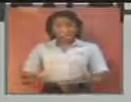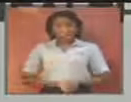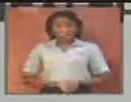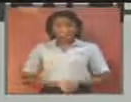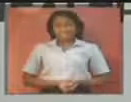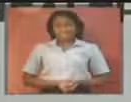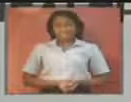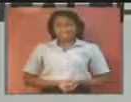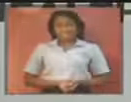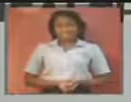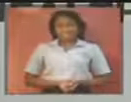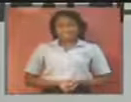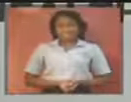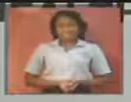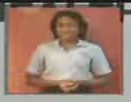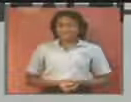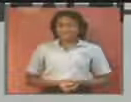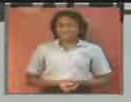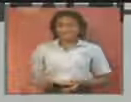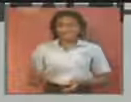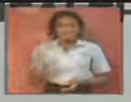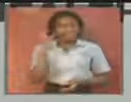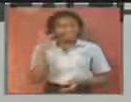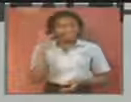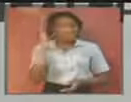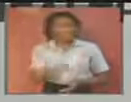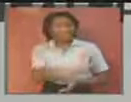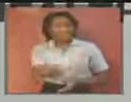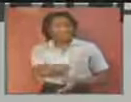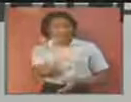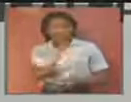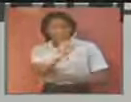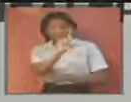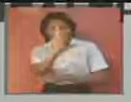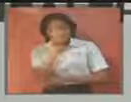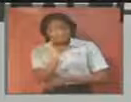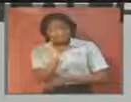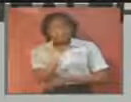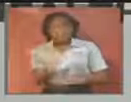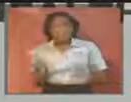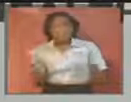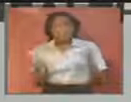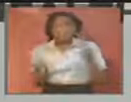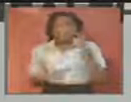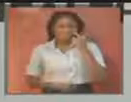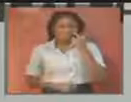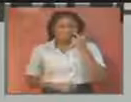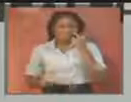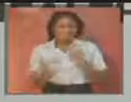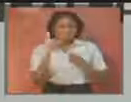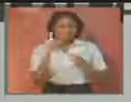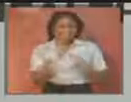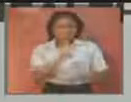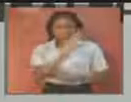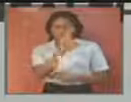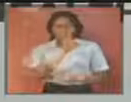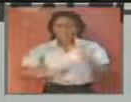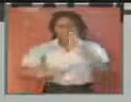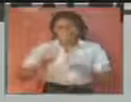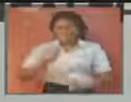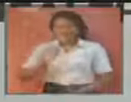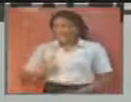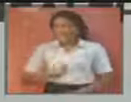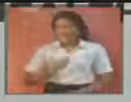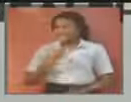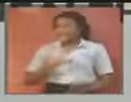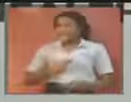often from you, members of the public. And today we have two such questions. We begin with the first question. Can I